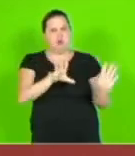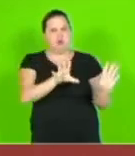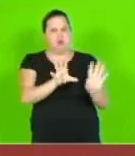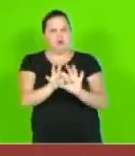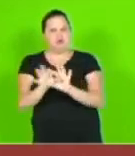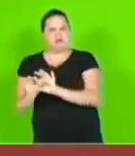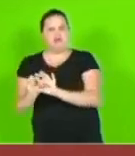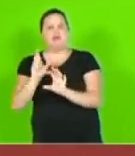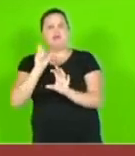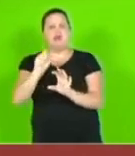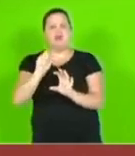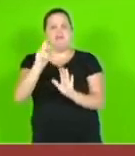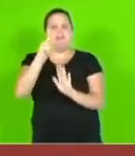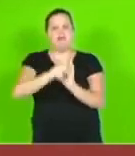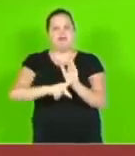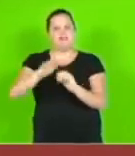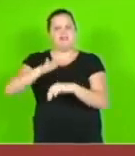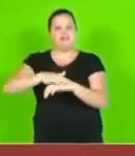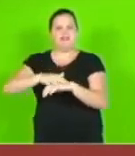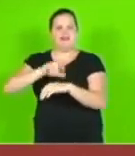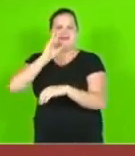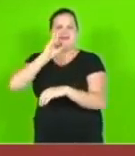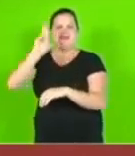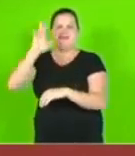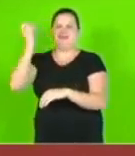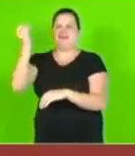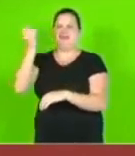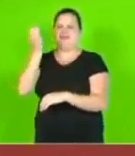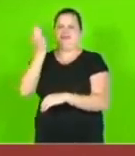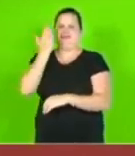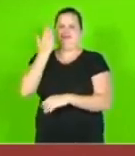our lives is that story